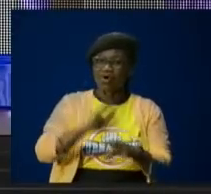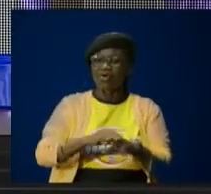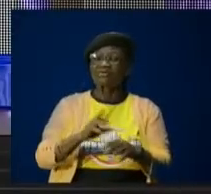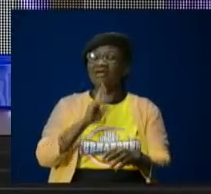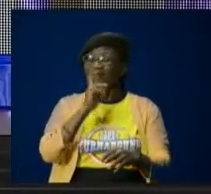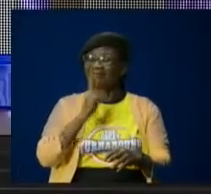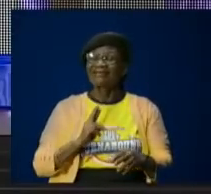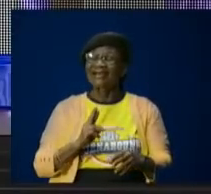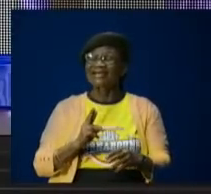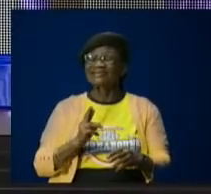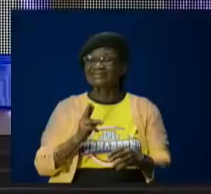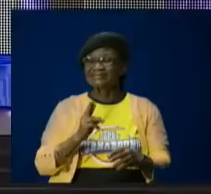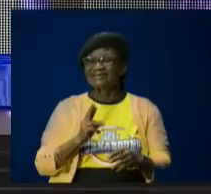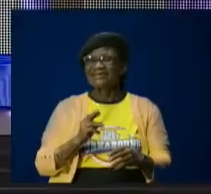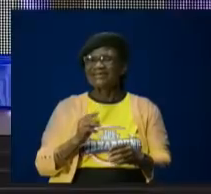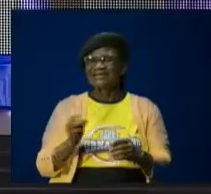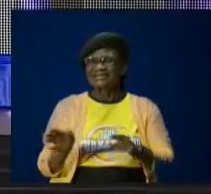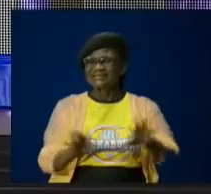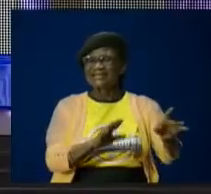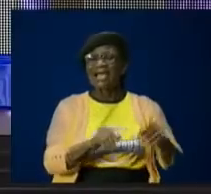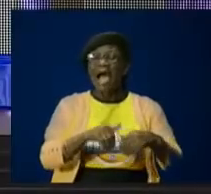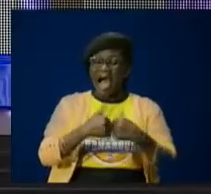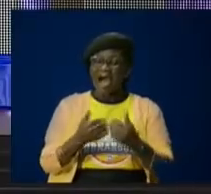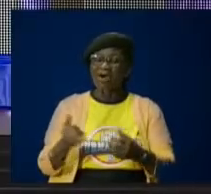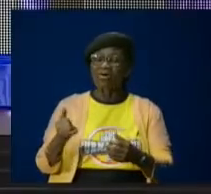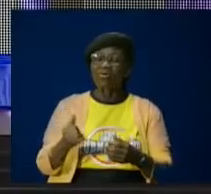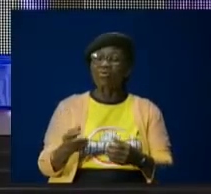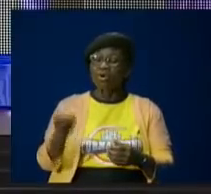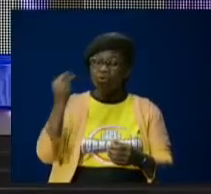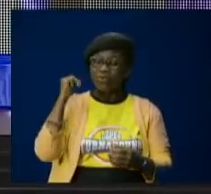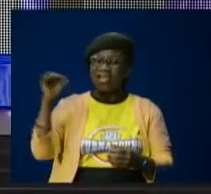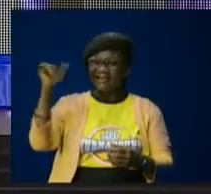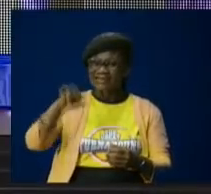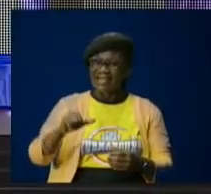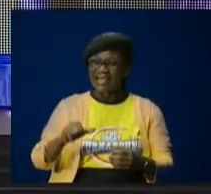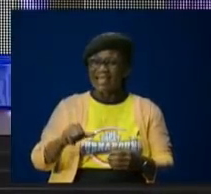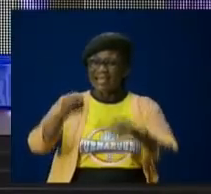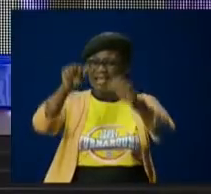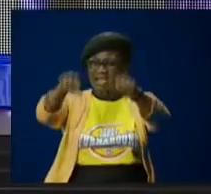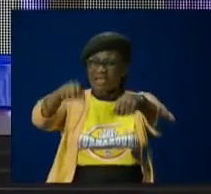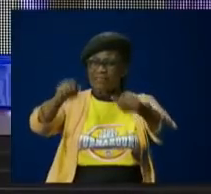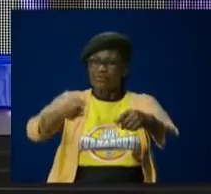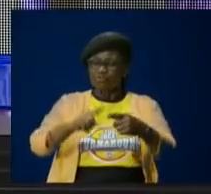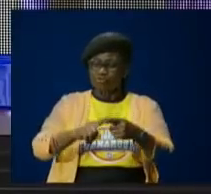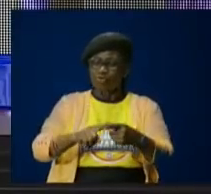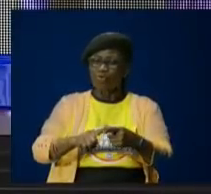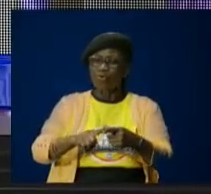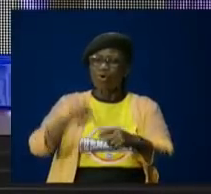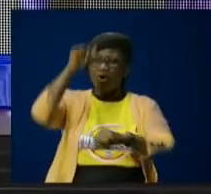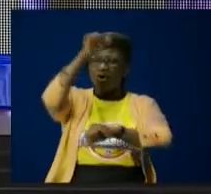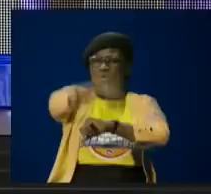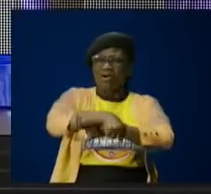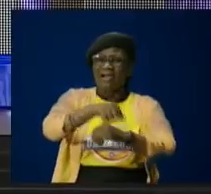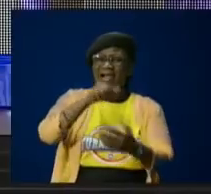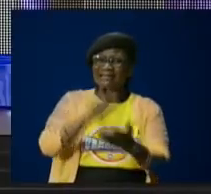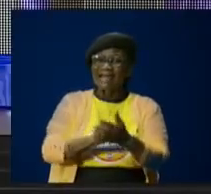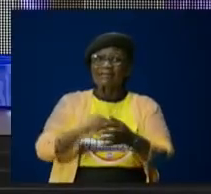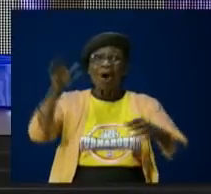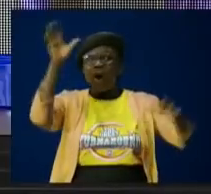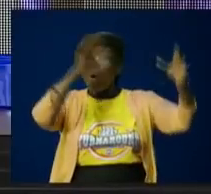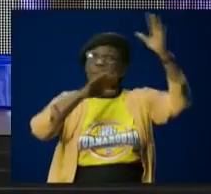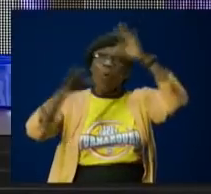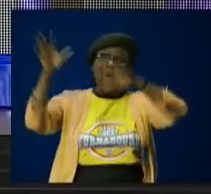How were they able to overcome that storm? And that was a big storm.